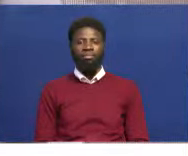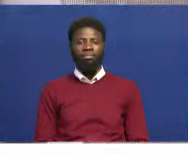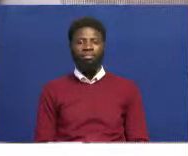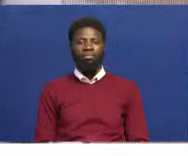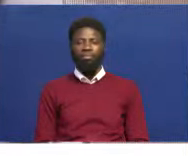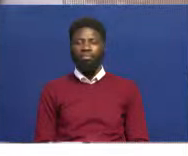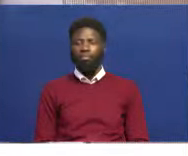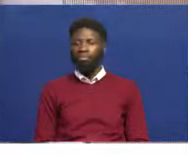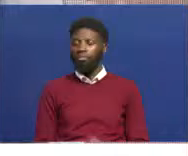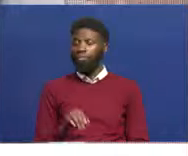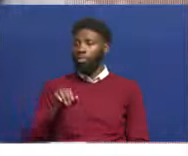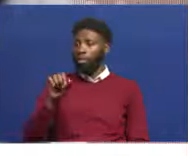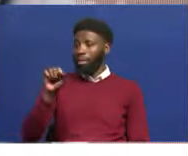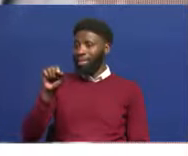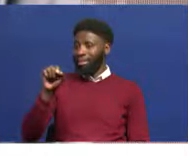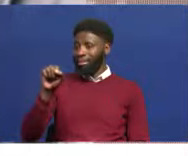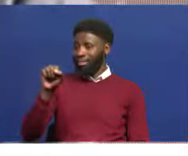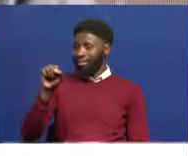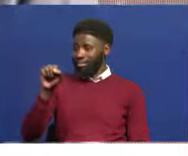South Sudan is